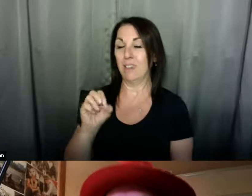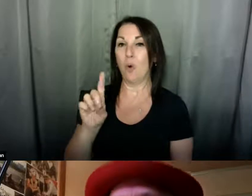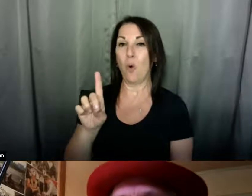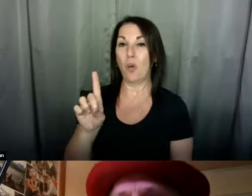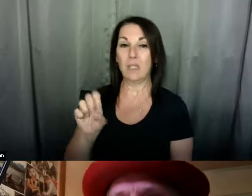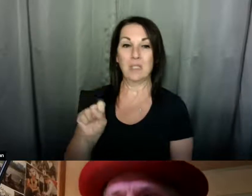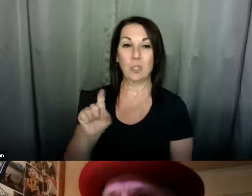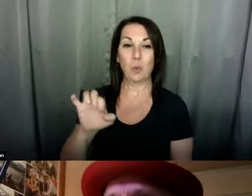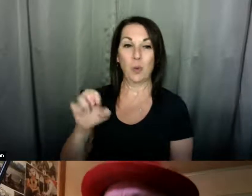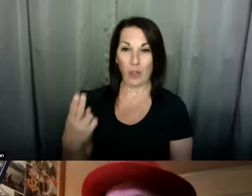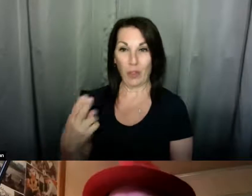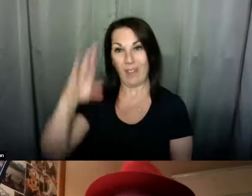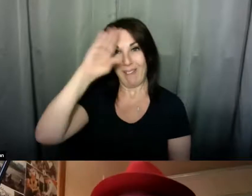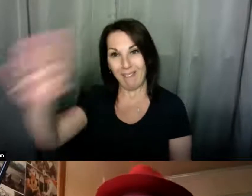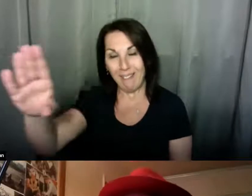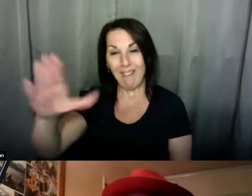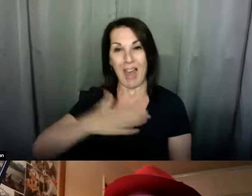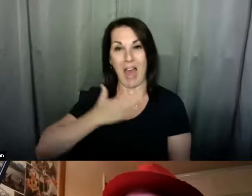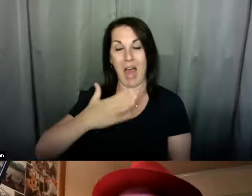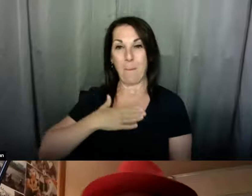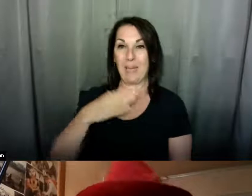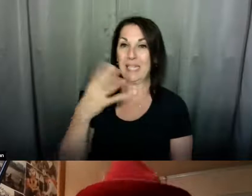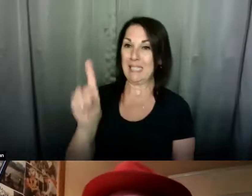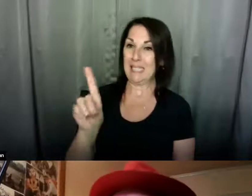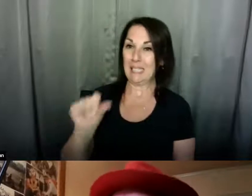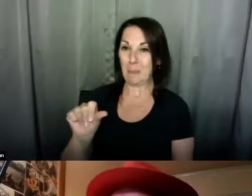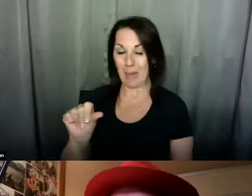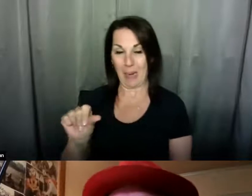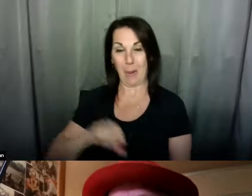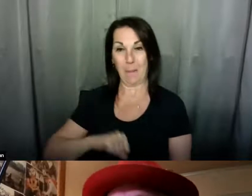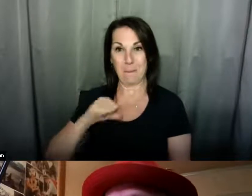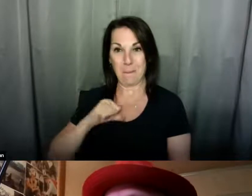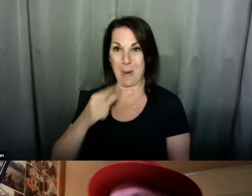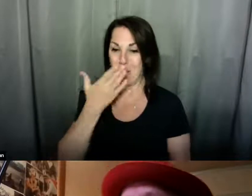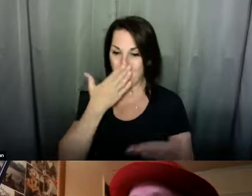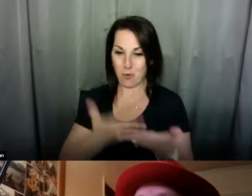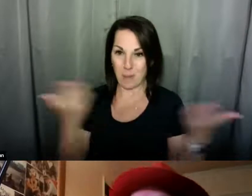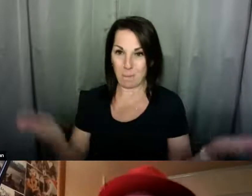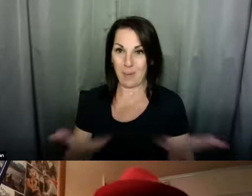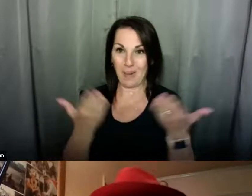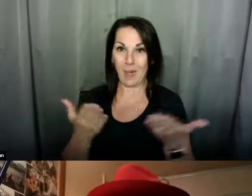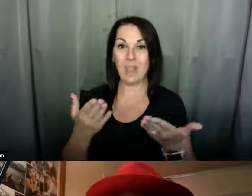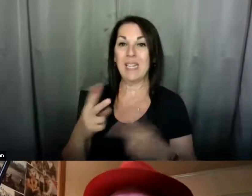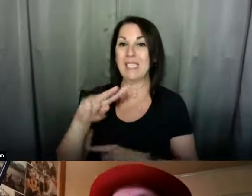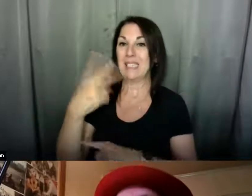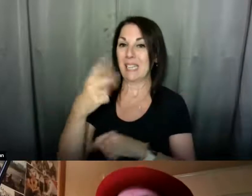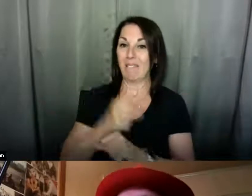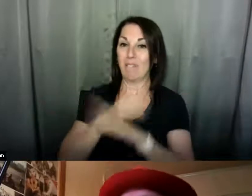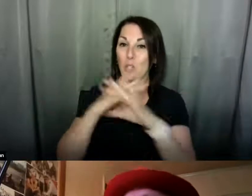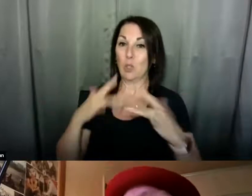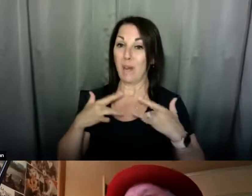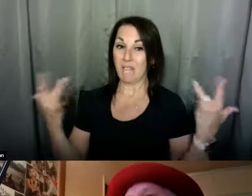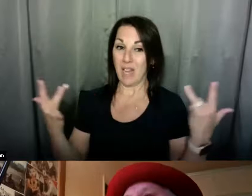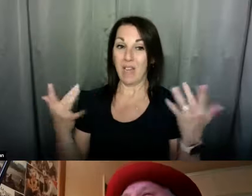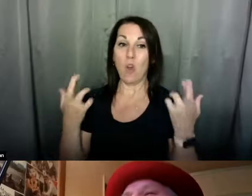Hi, folks. Happy Disability Pride. It's so good to be here on the second virtual event. Hopefully